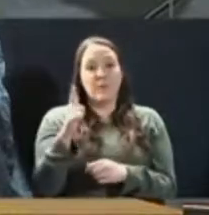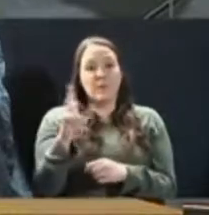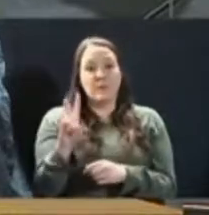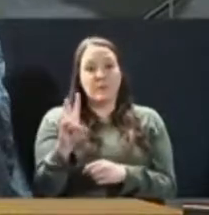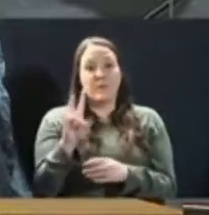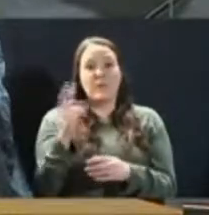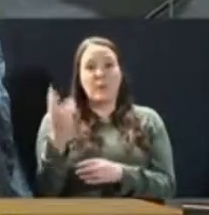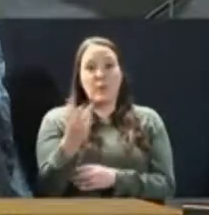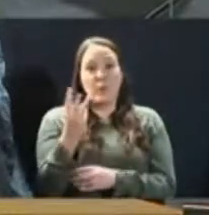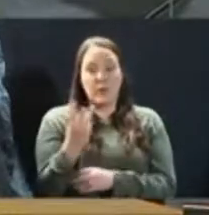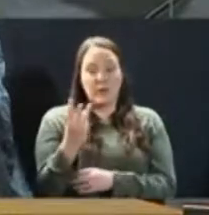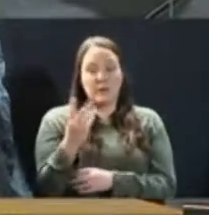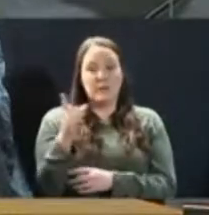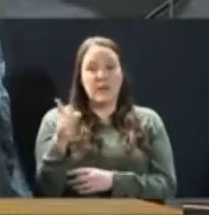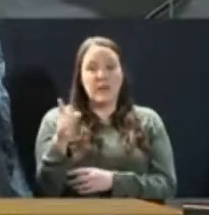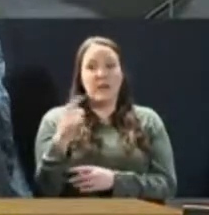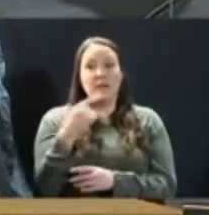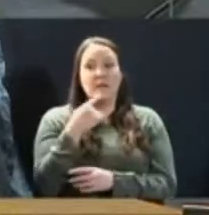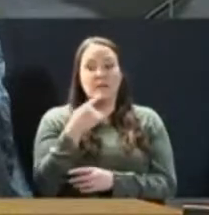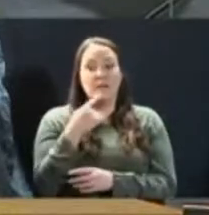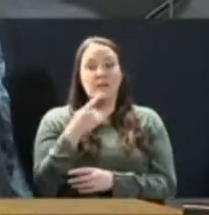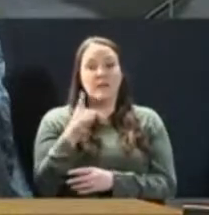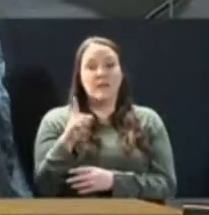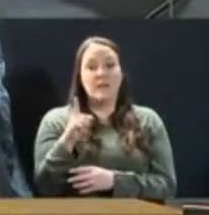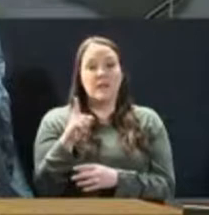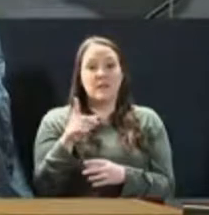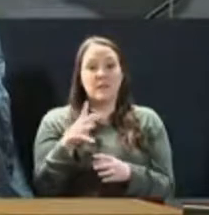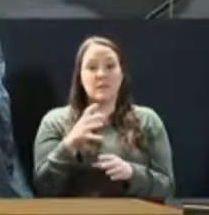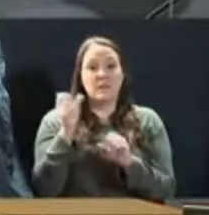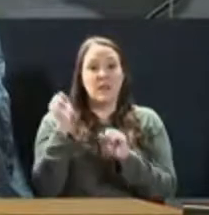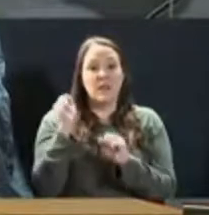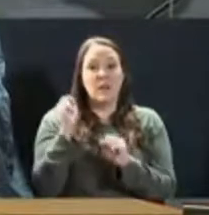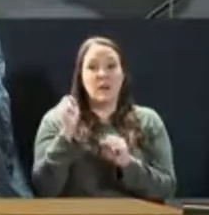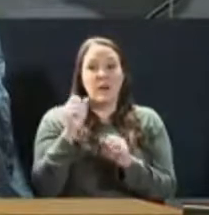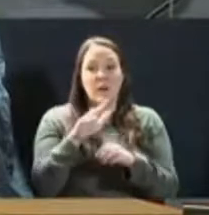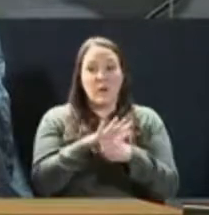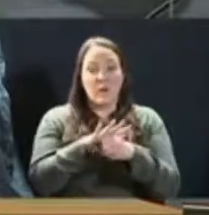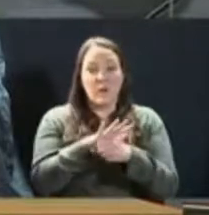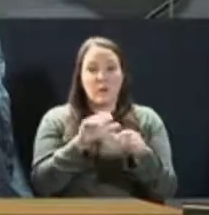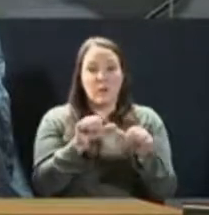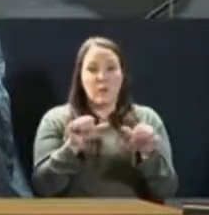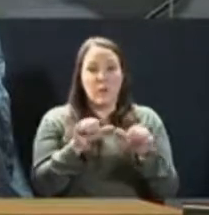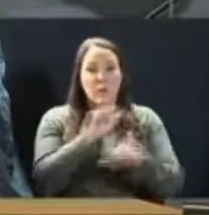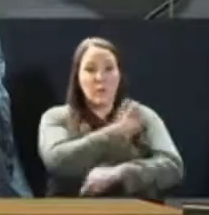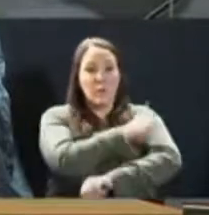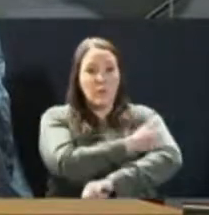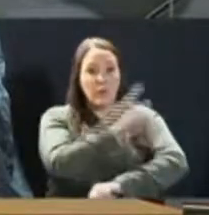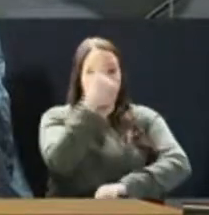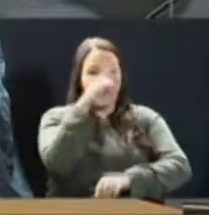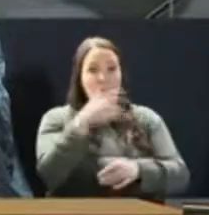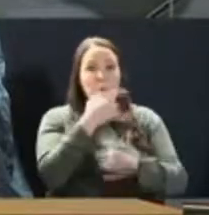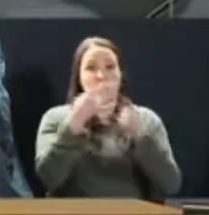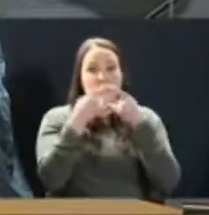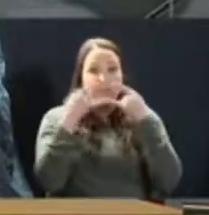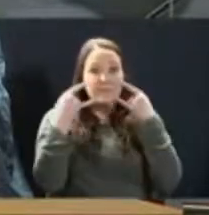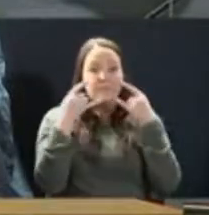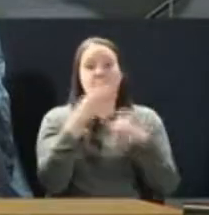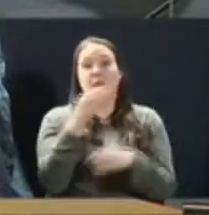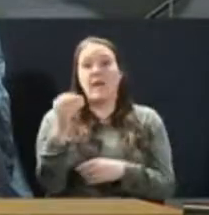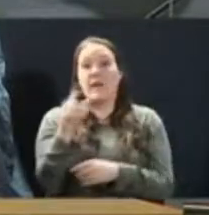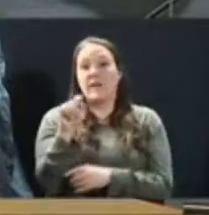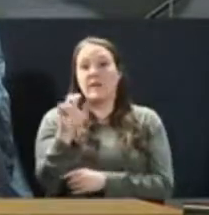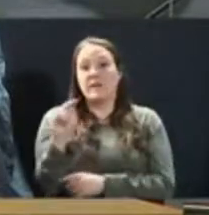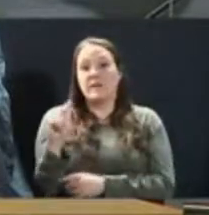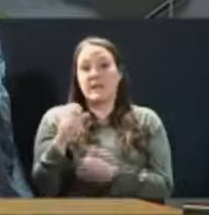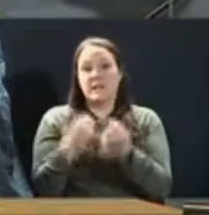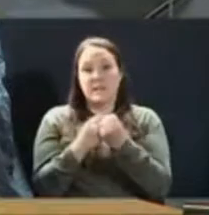Wednesday, he indicated that he was taking away local authority for face coverings and taking away the Tennessee pledge.